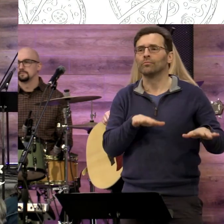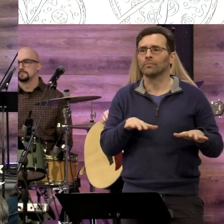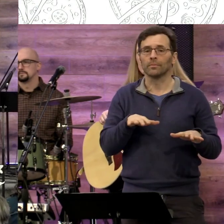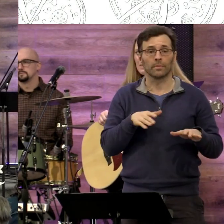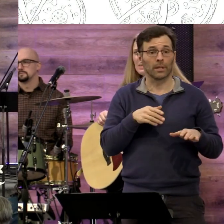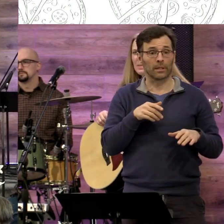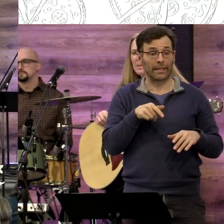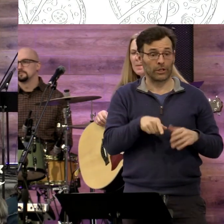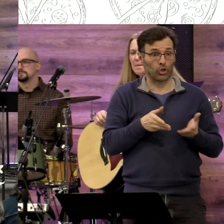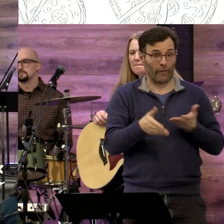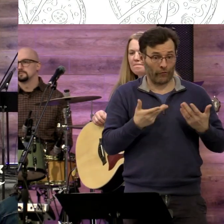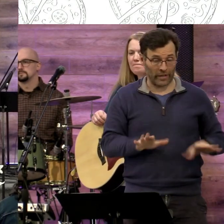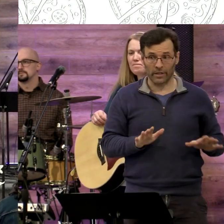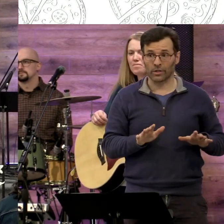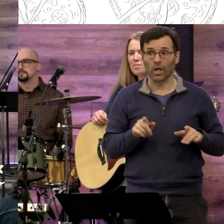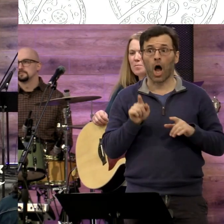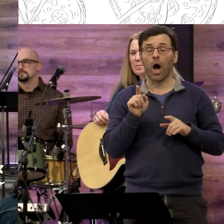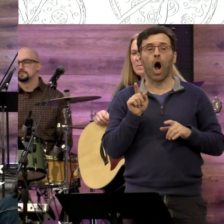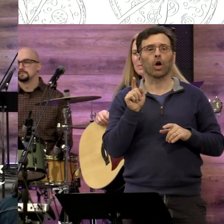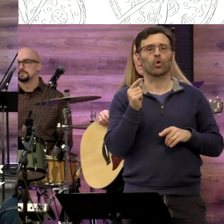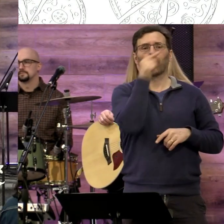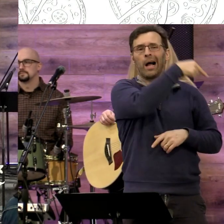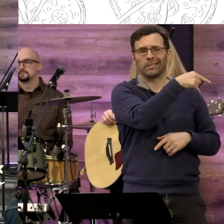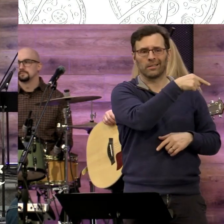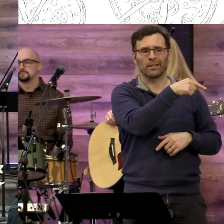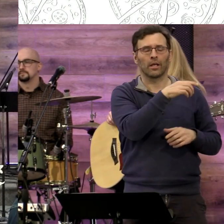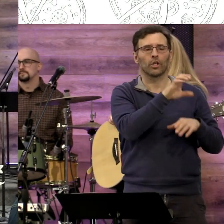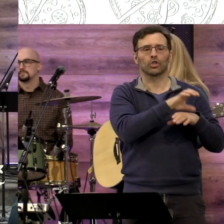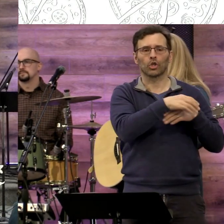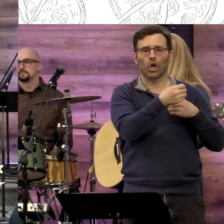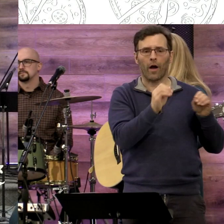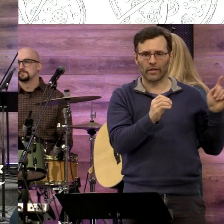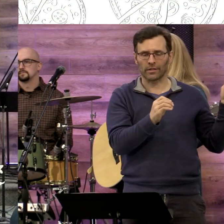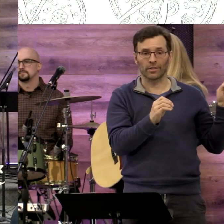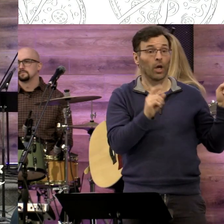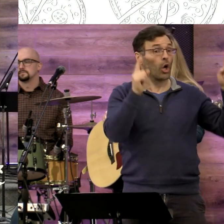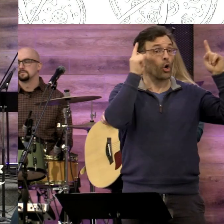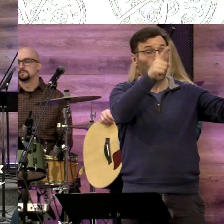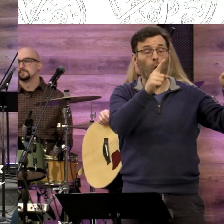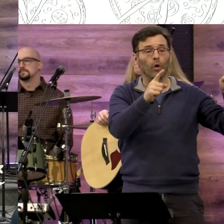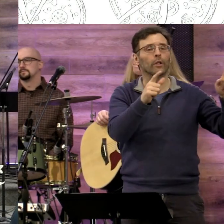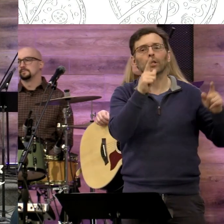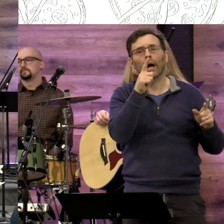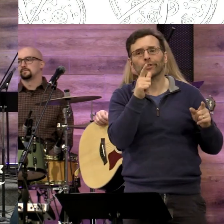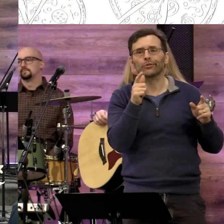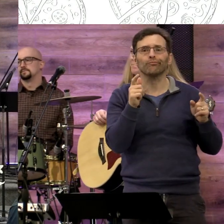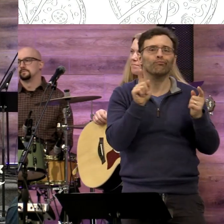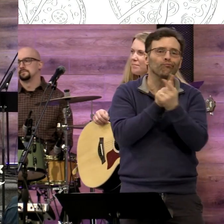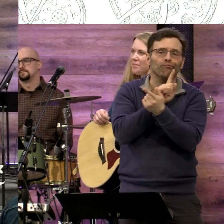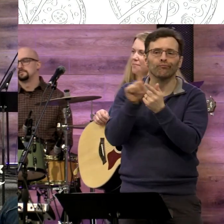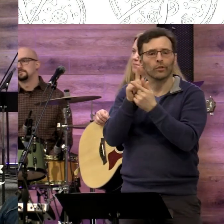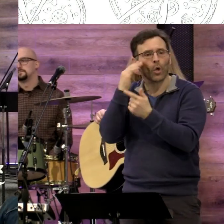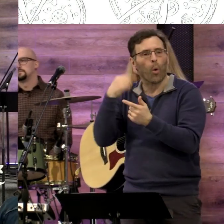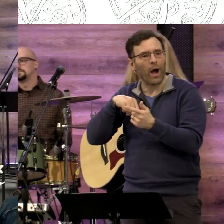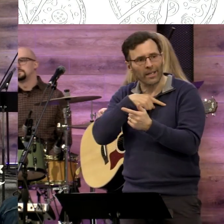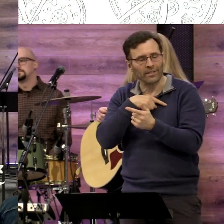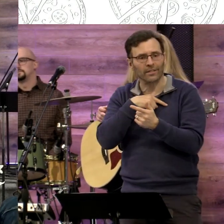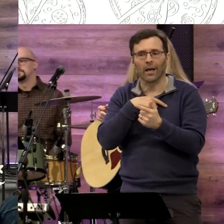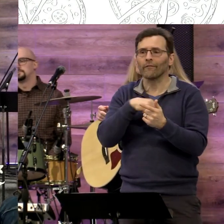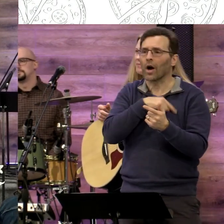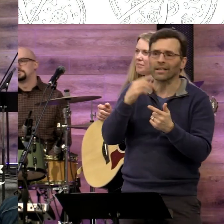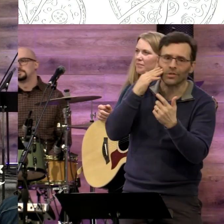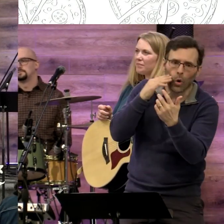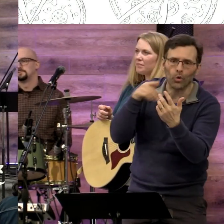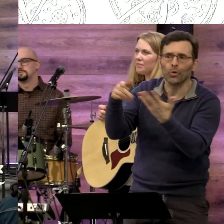right after this service across the street in the church office. And the goal of this lunch is just for you to get to know us and for us to get to know